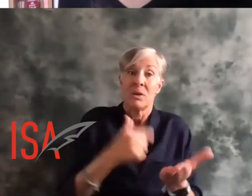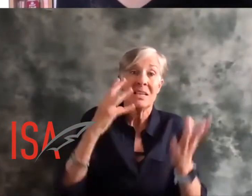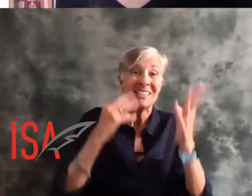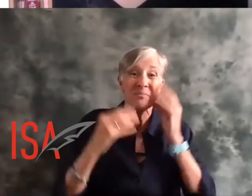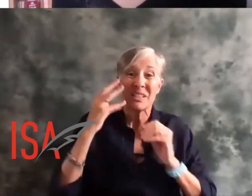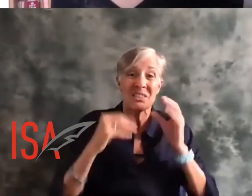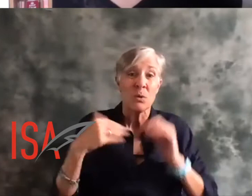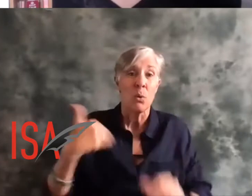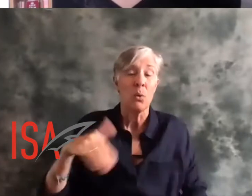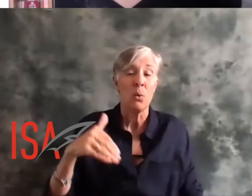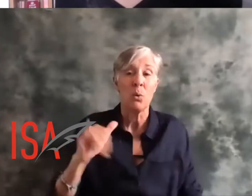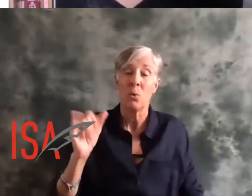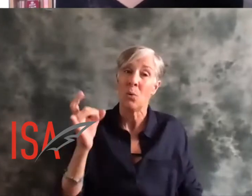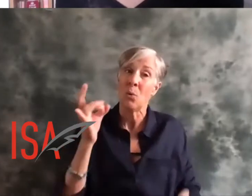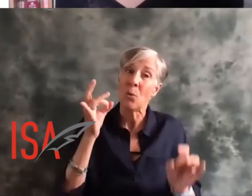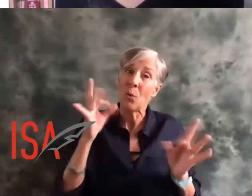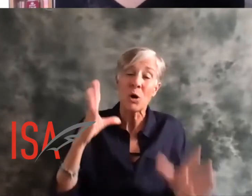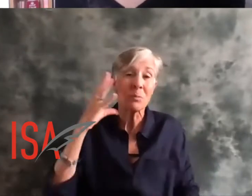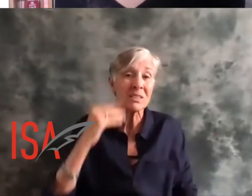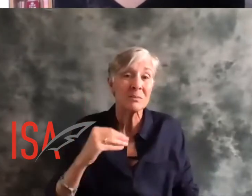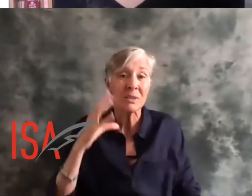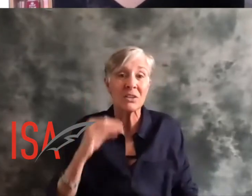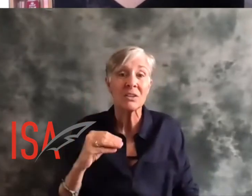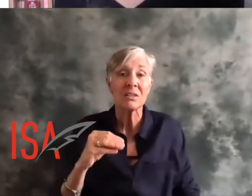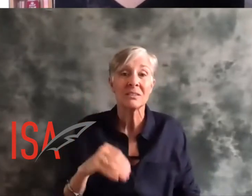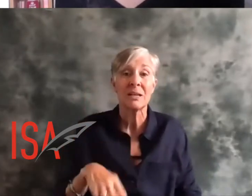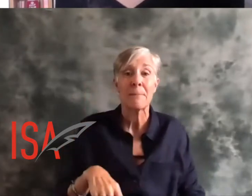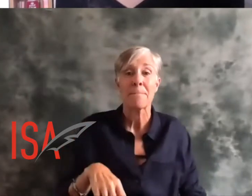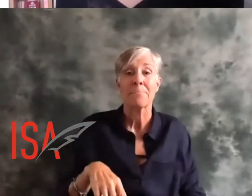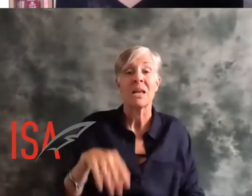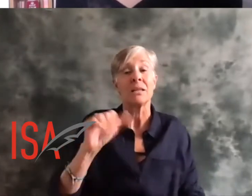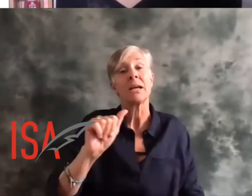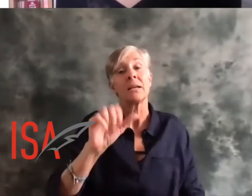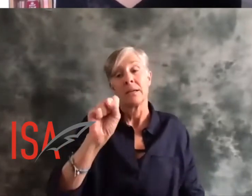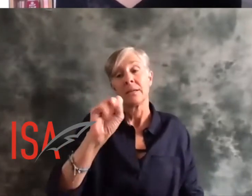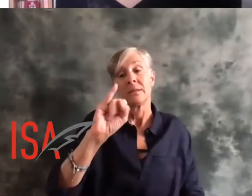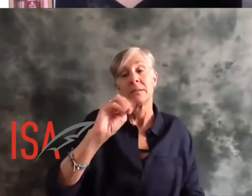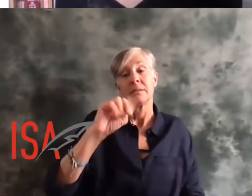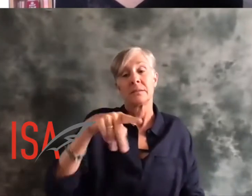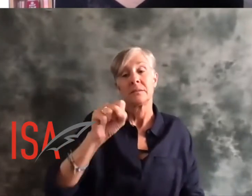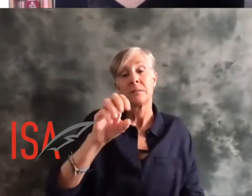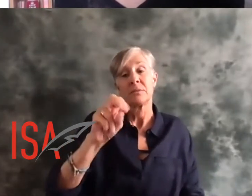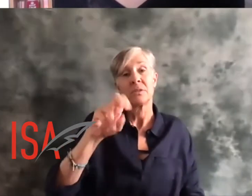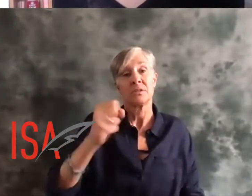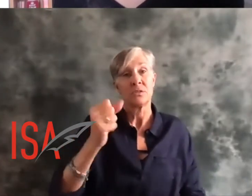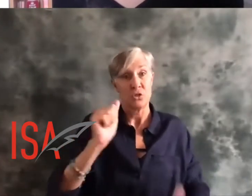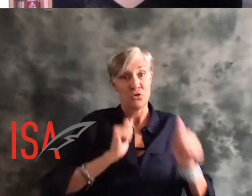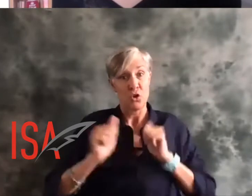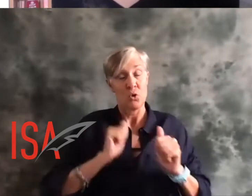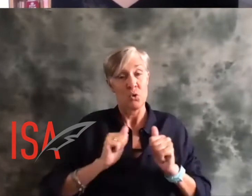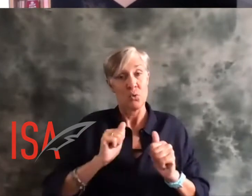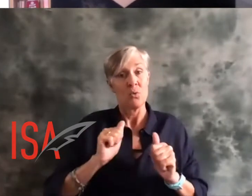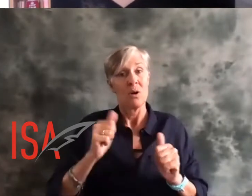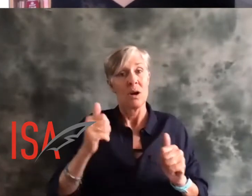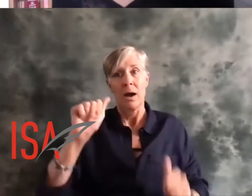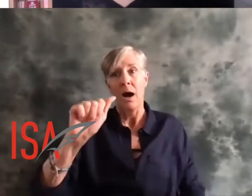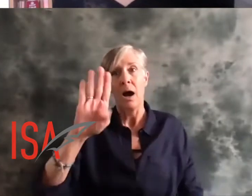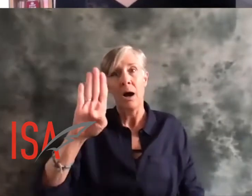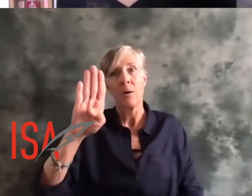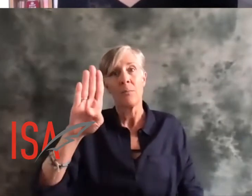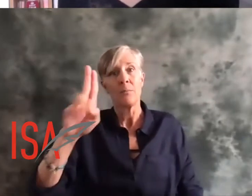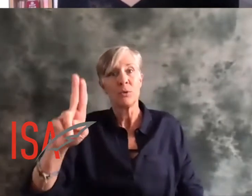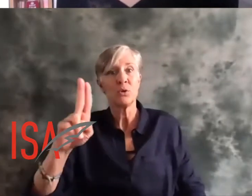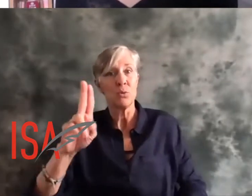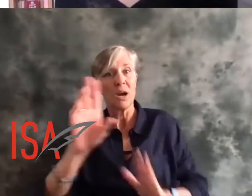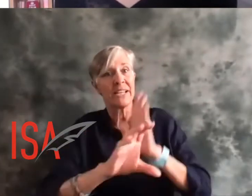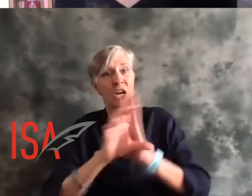and we're like, gosh, that was horrible. Like Apu on The Simpsons, like, oh my God, gosh, like how long has that been?